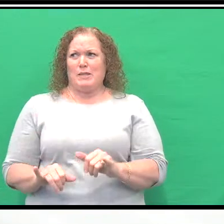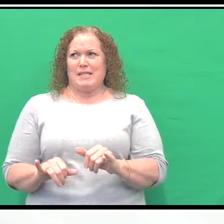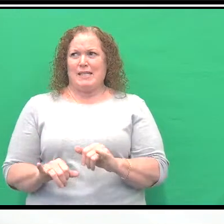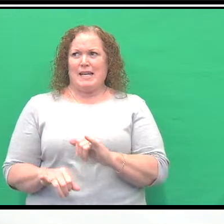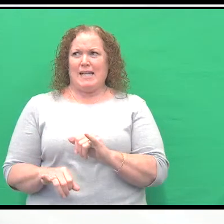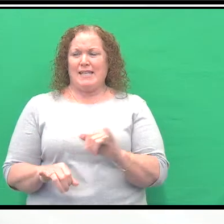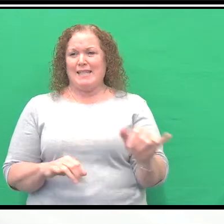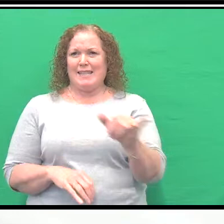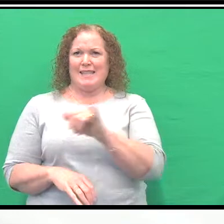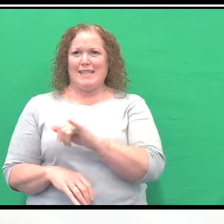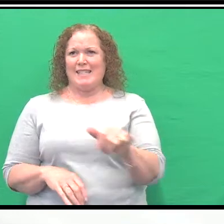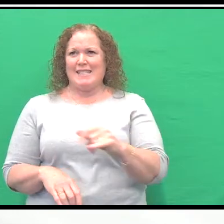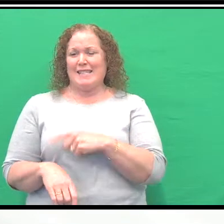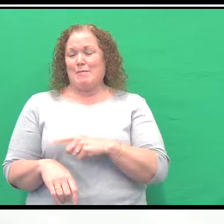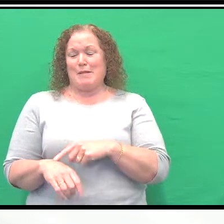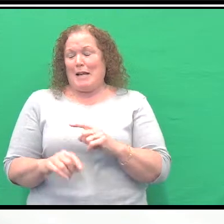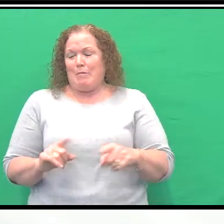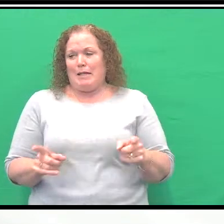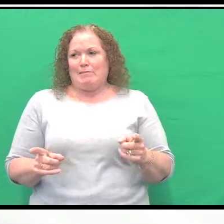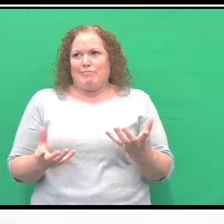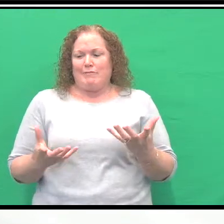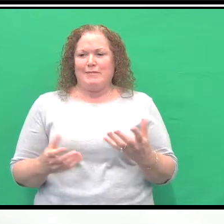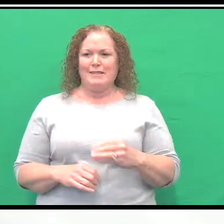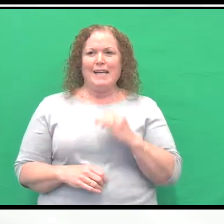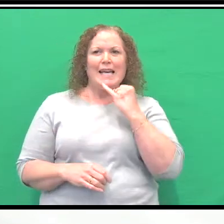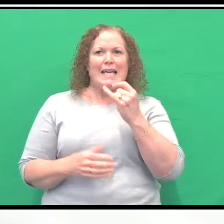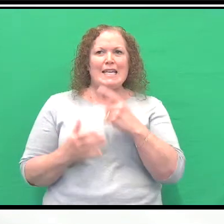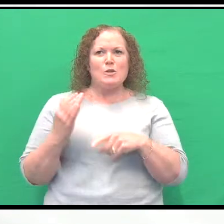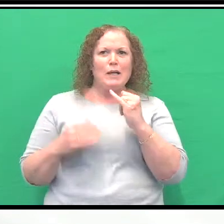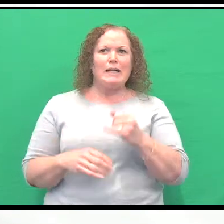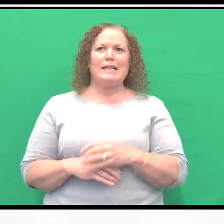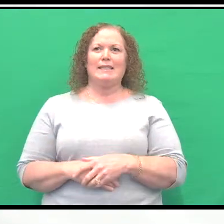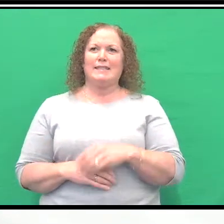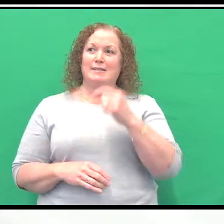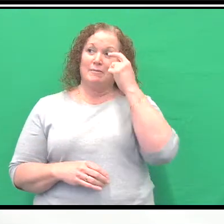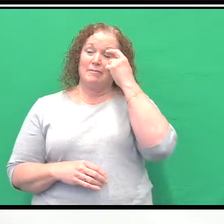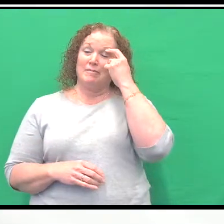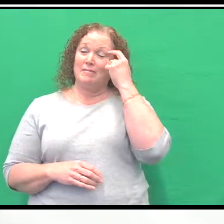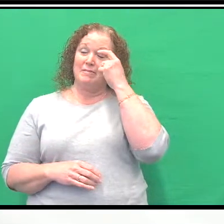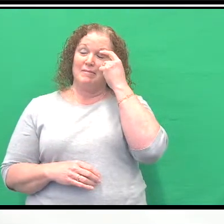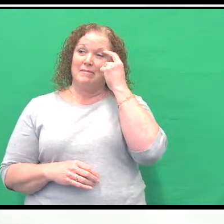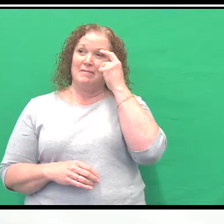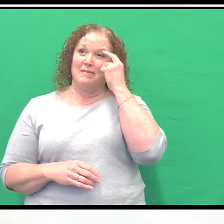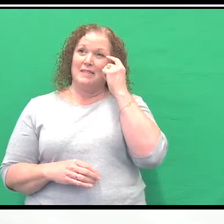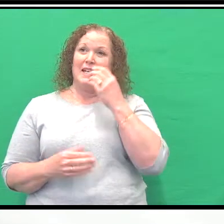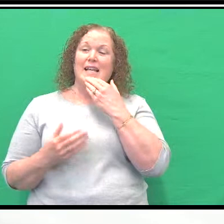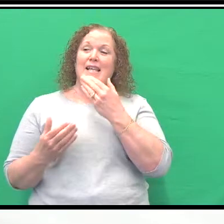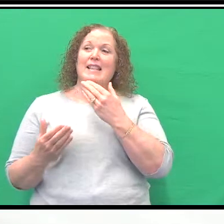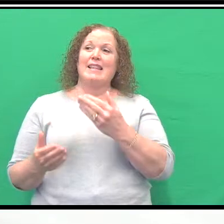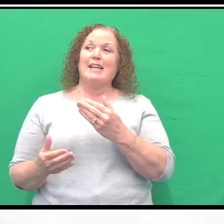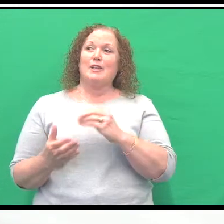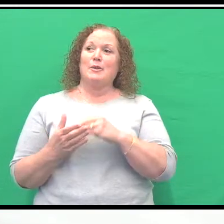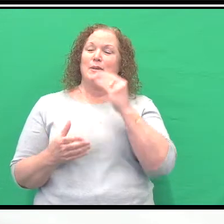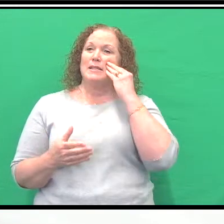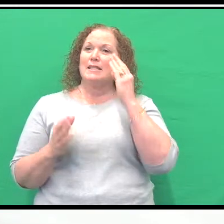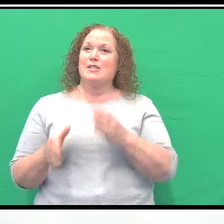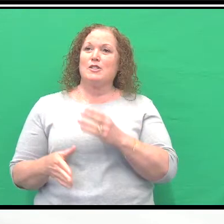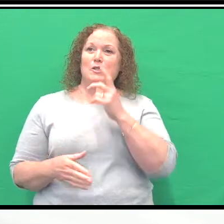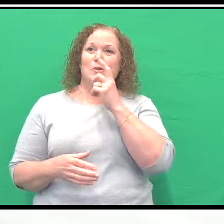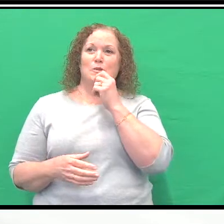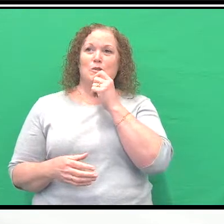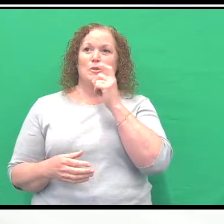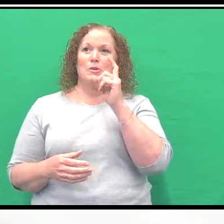is. Thank you. Well, thank you very much. It's the students that have to live it, so I appreciate your perspective on that. Just have one more thing.